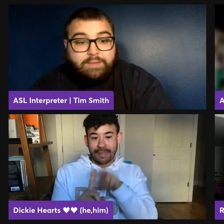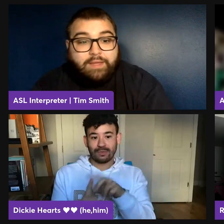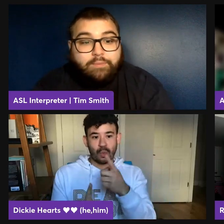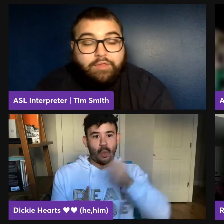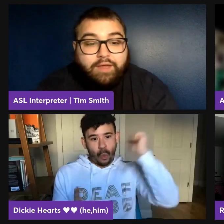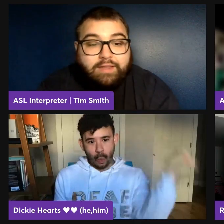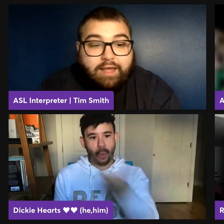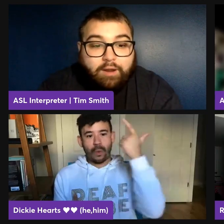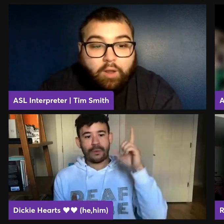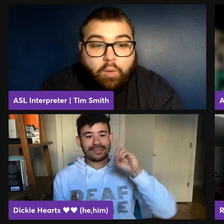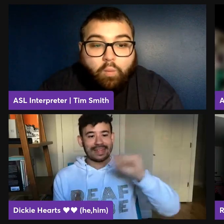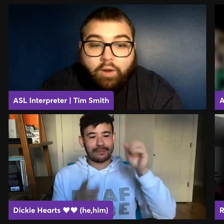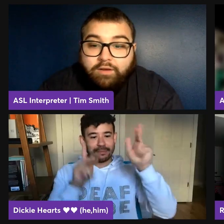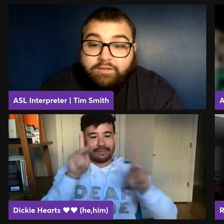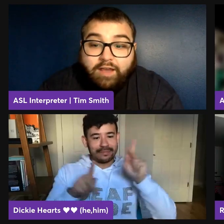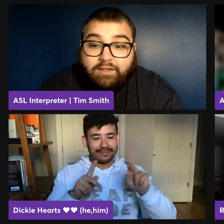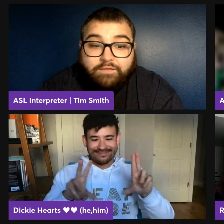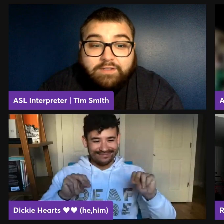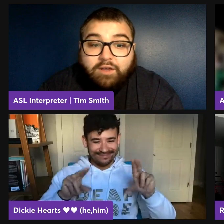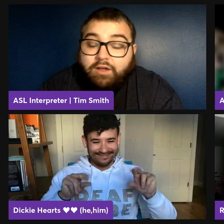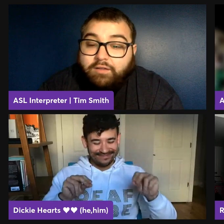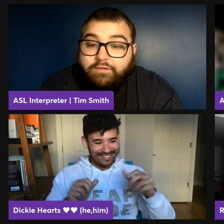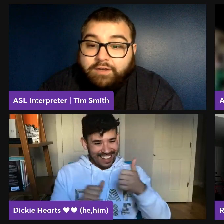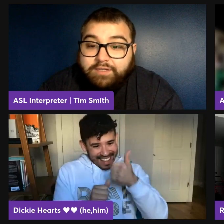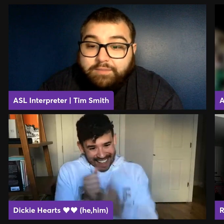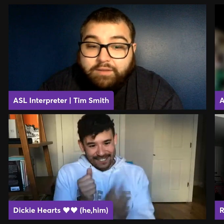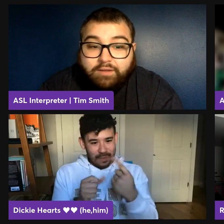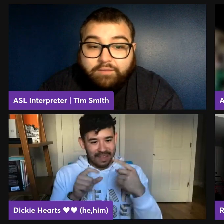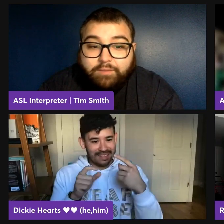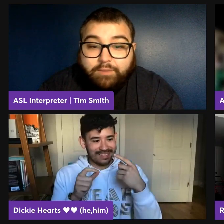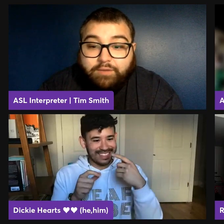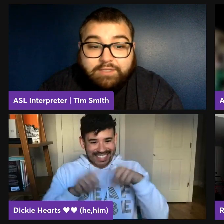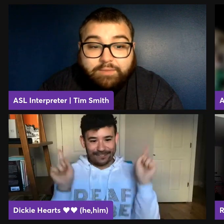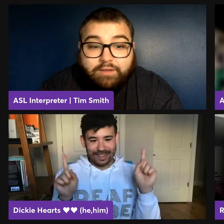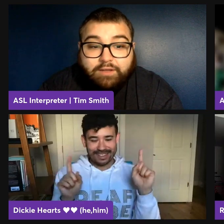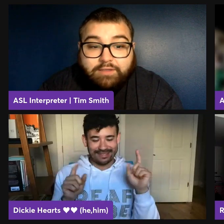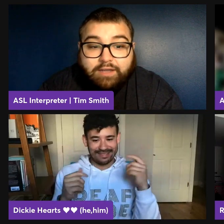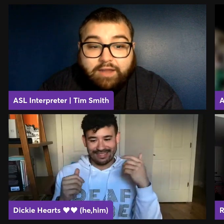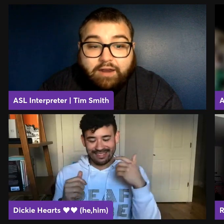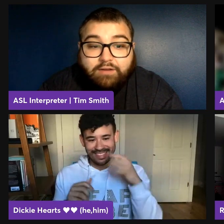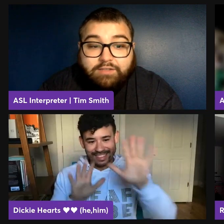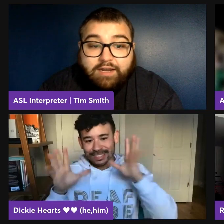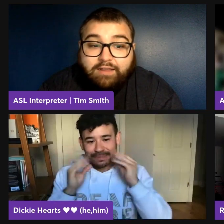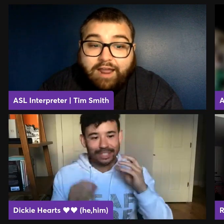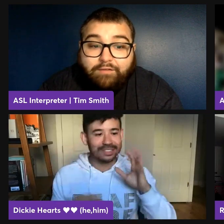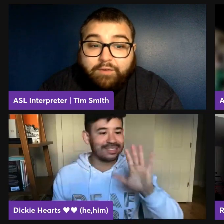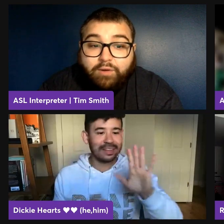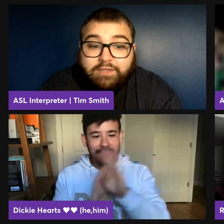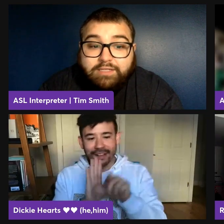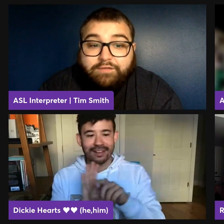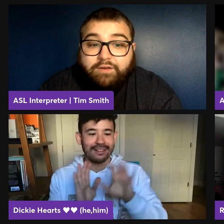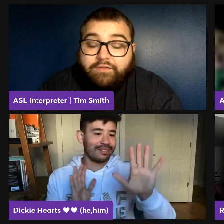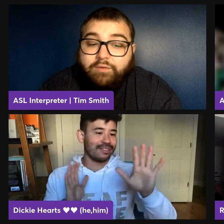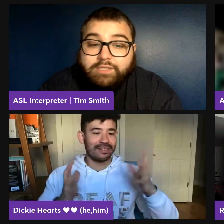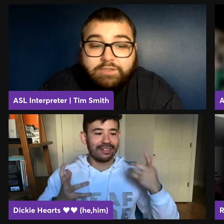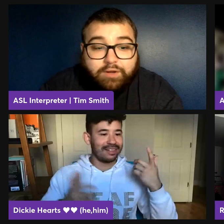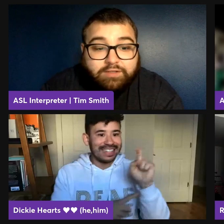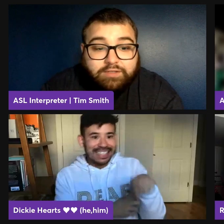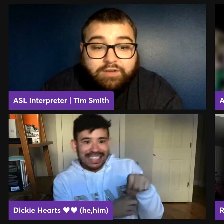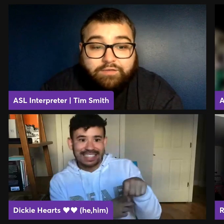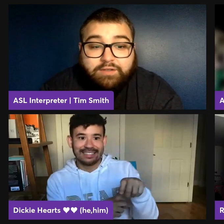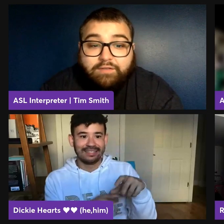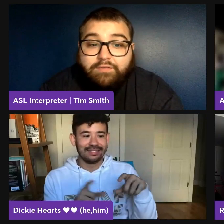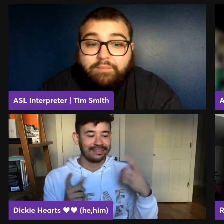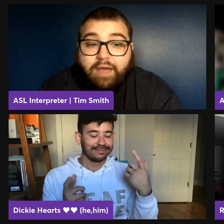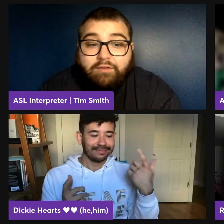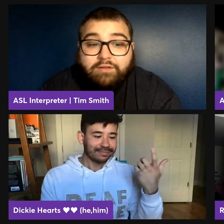misconception, is that people think that one size fits all for people with disabilities, and not understanding that everyone is different. Everyone's experiences